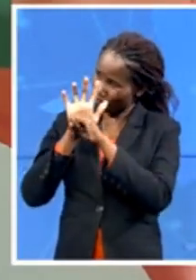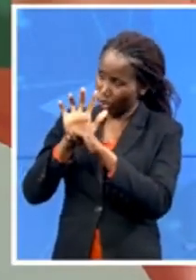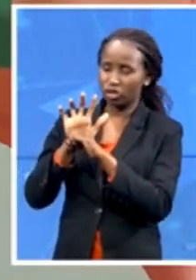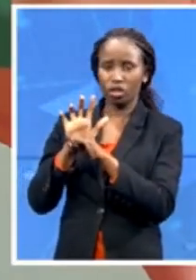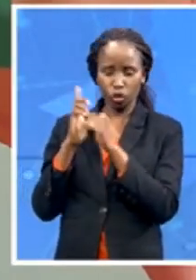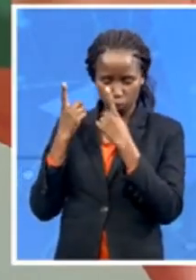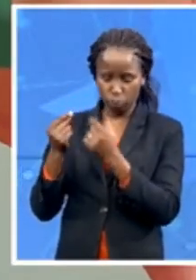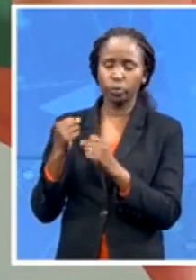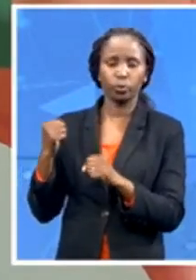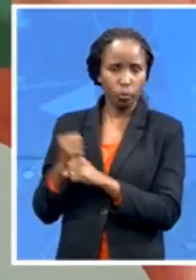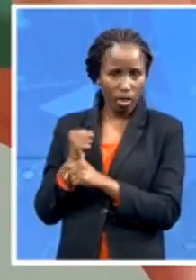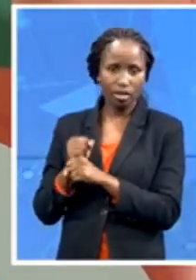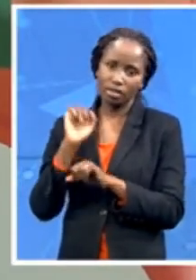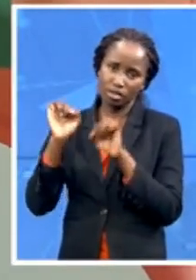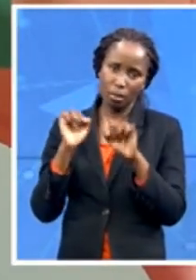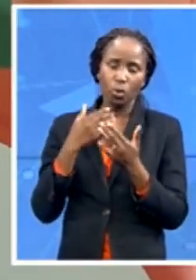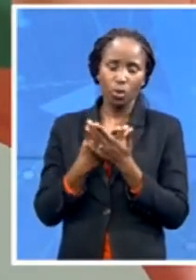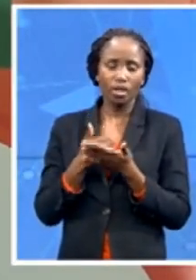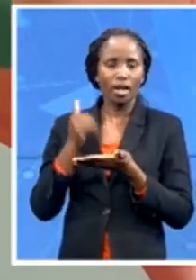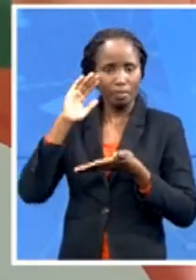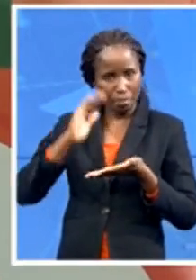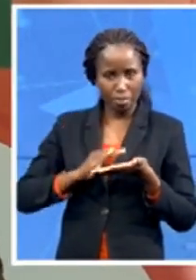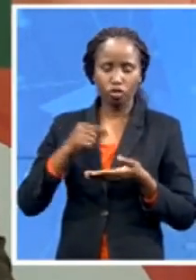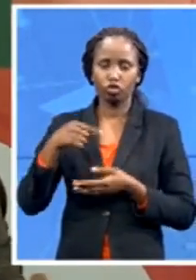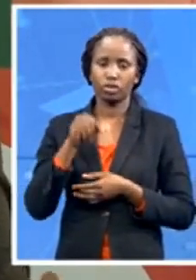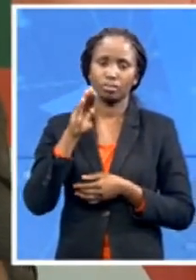GBV and femicide.